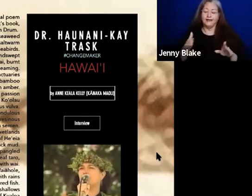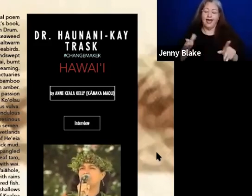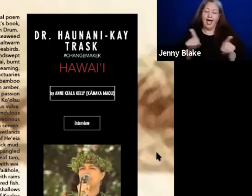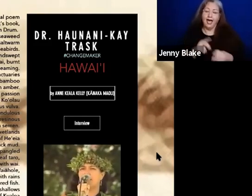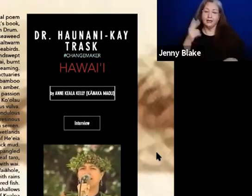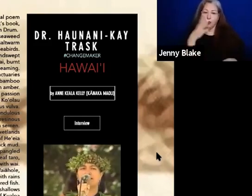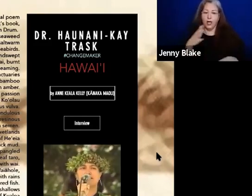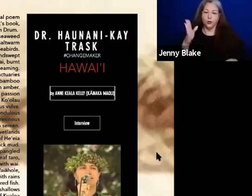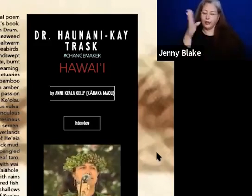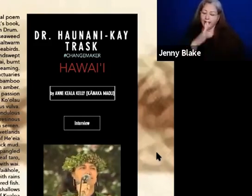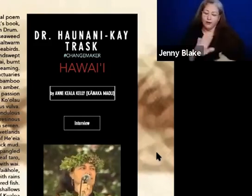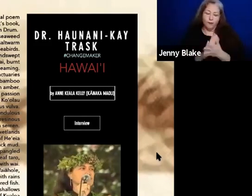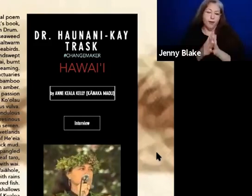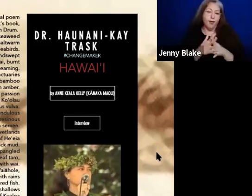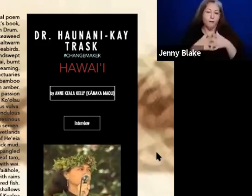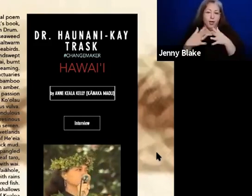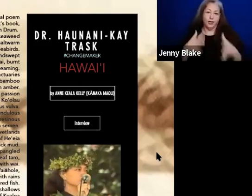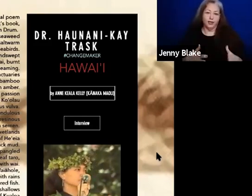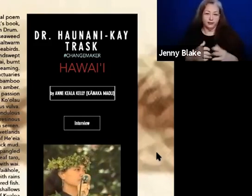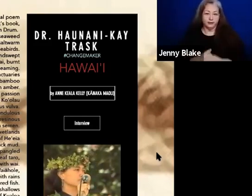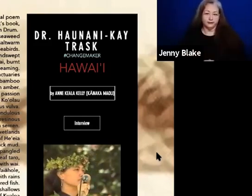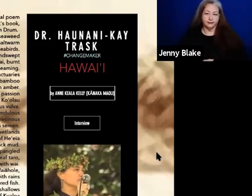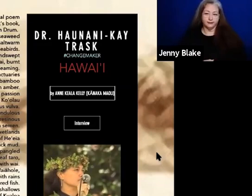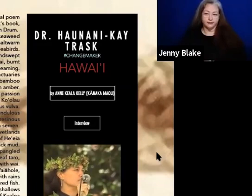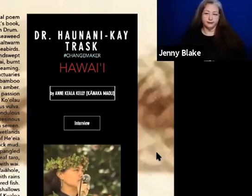will never be Americans.